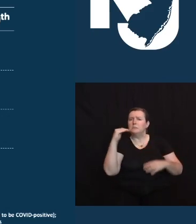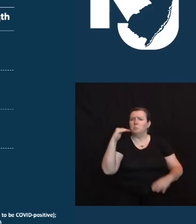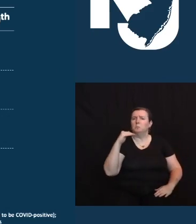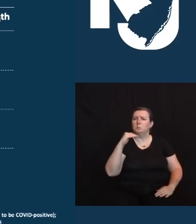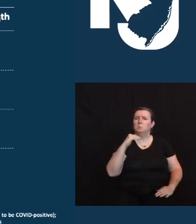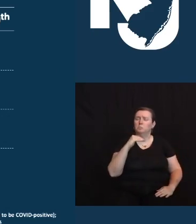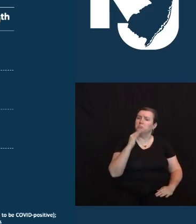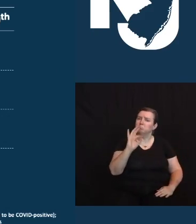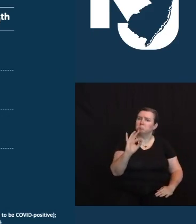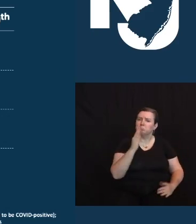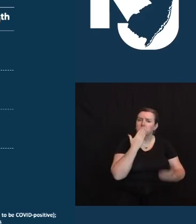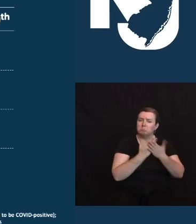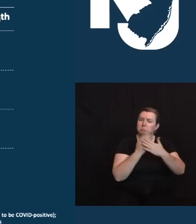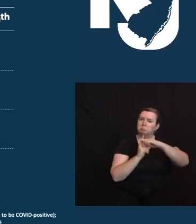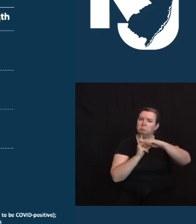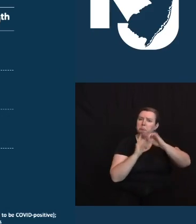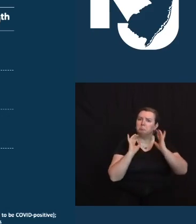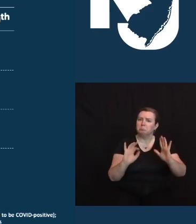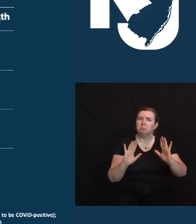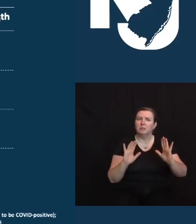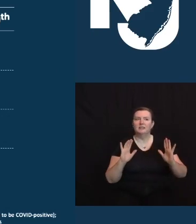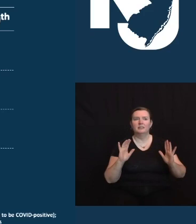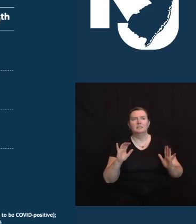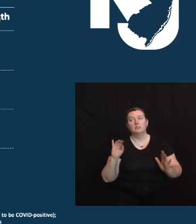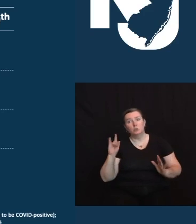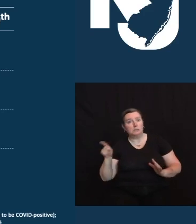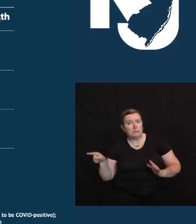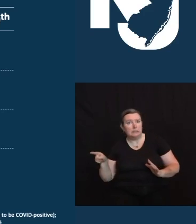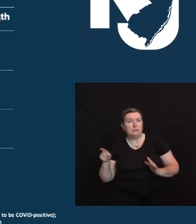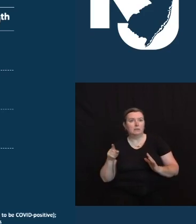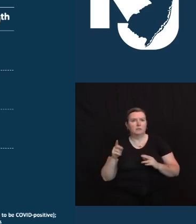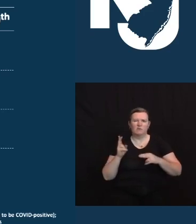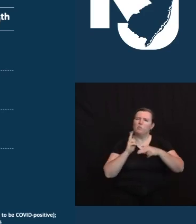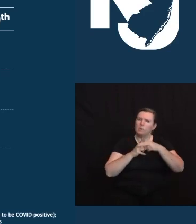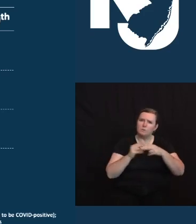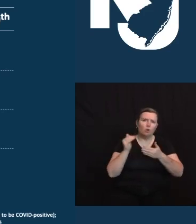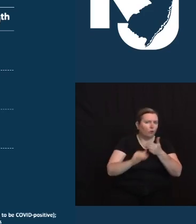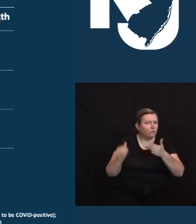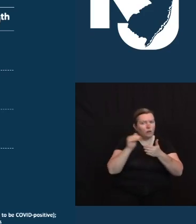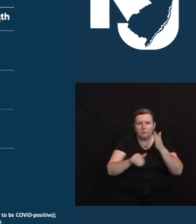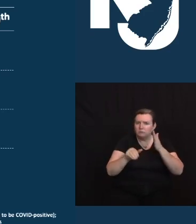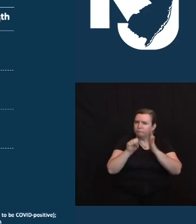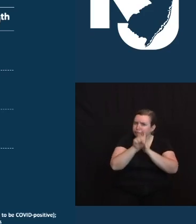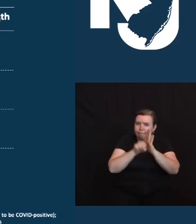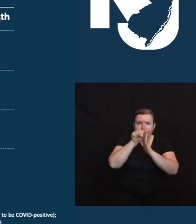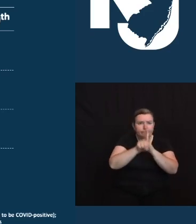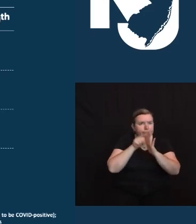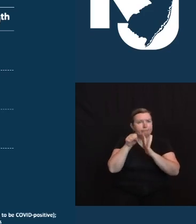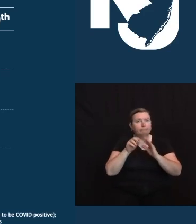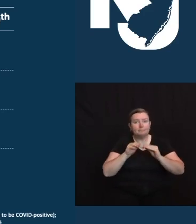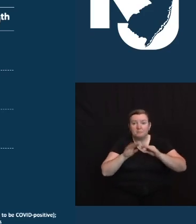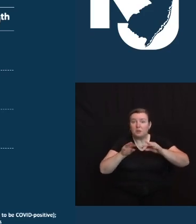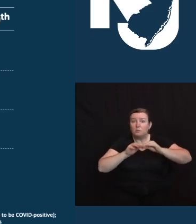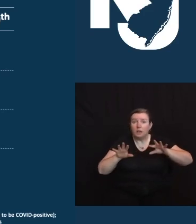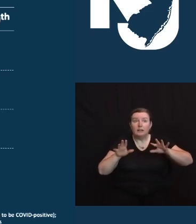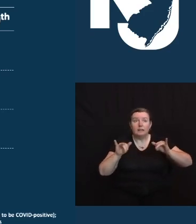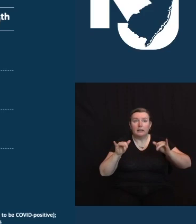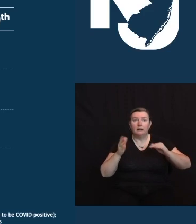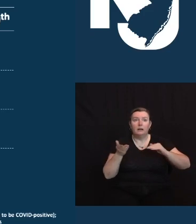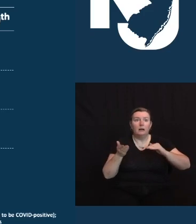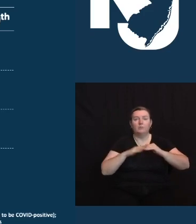a good sign. But as Judy has noted many times before, the increasing rate of spread of this disease among younger